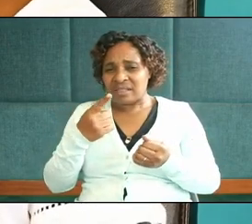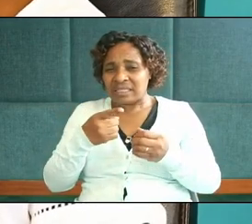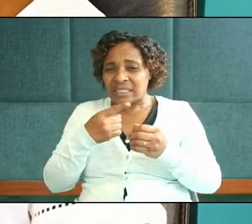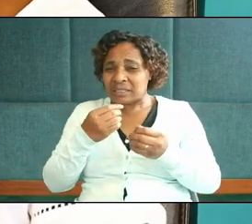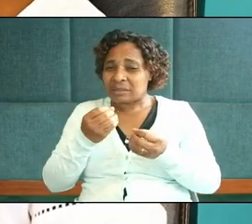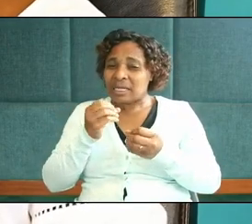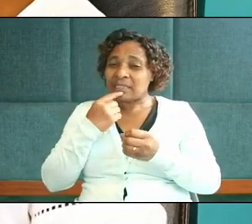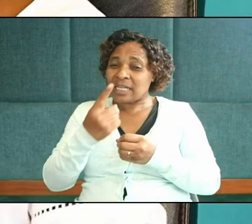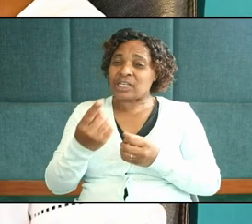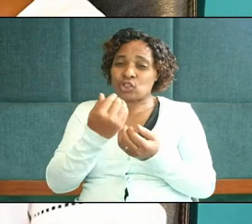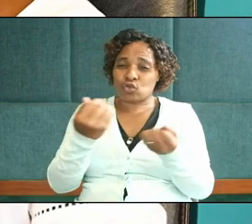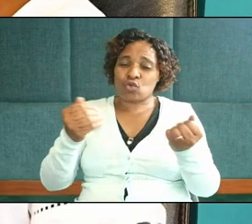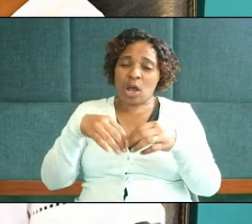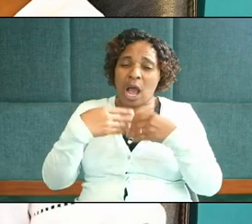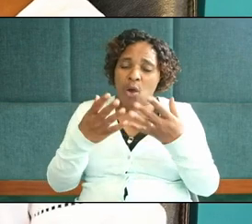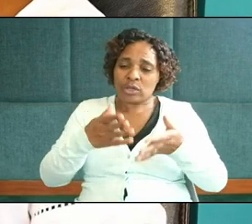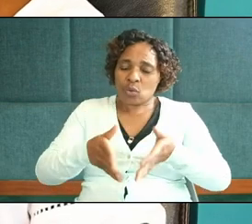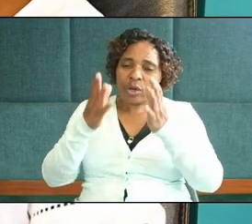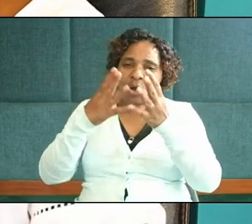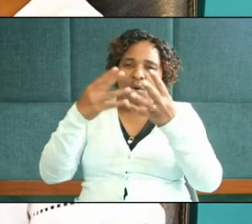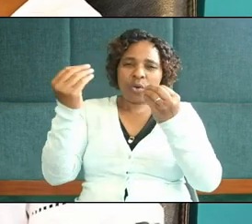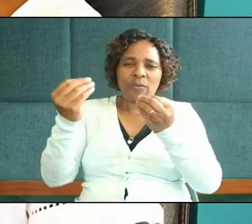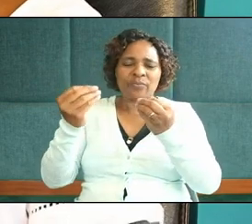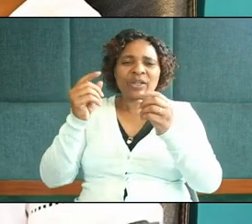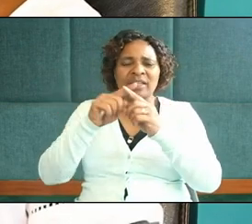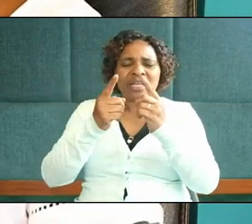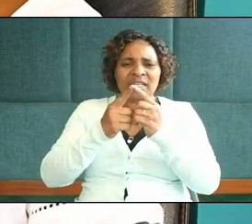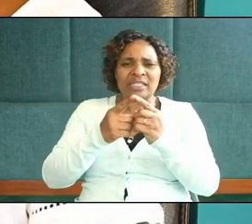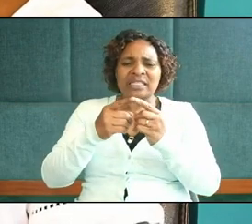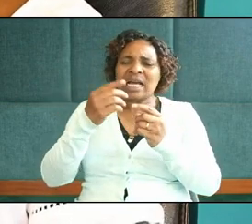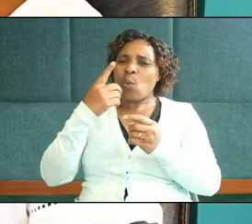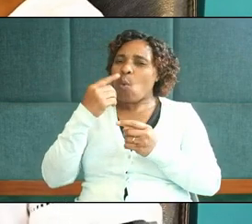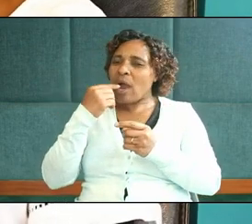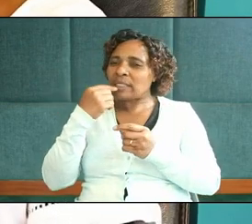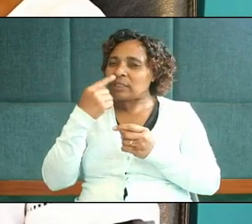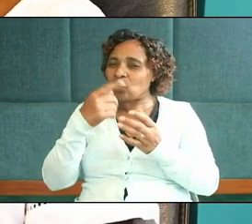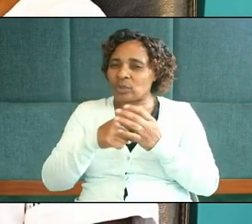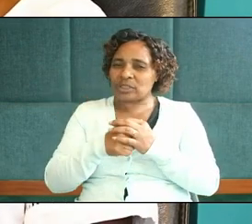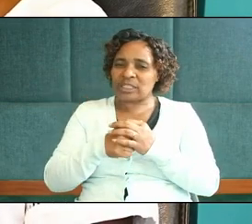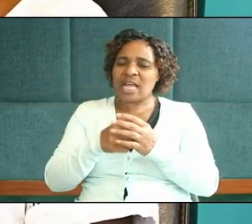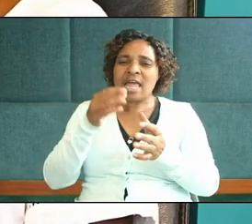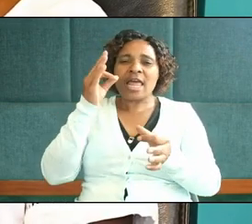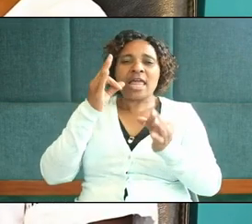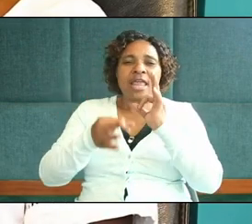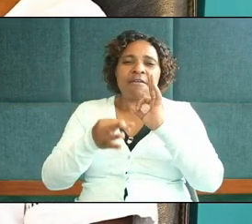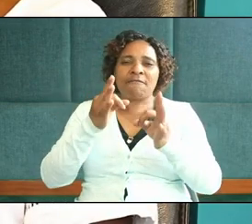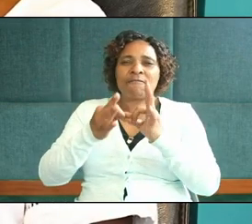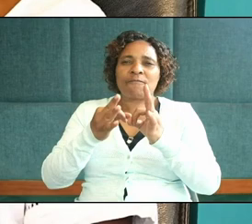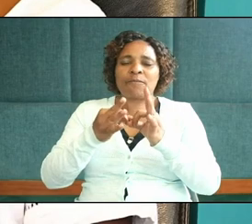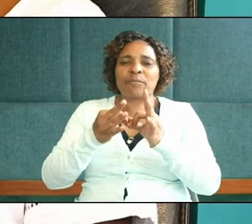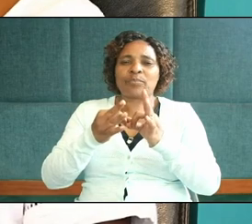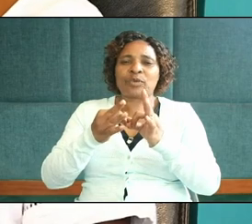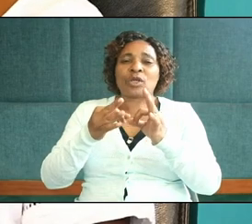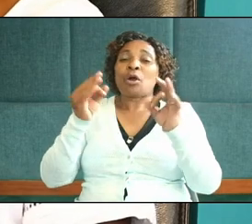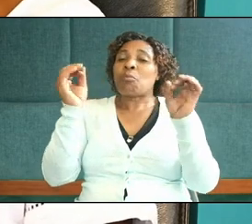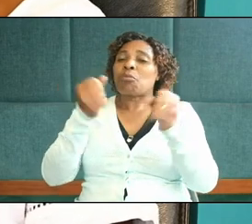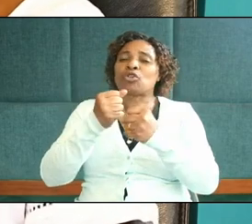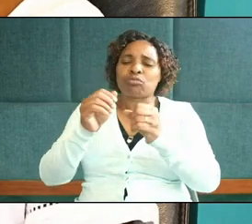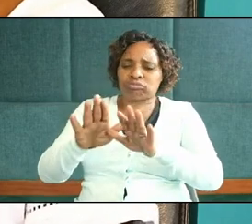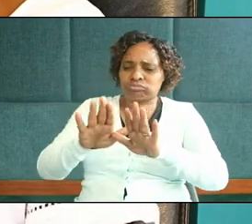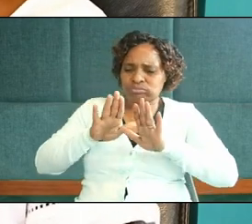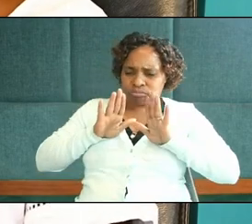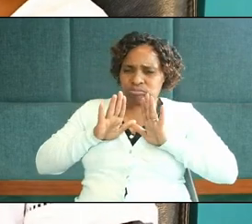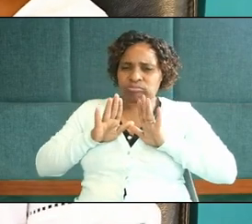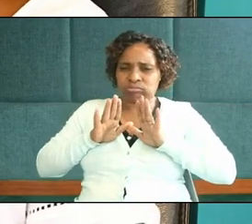go also played a big role. And in the flashlight, I think Ellen White says that if we do not restrain, or if